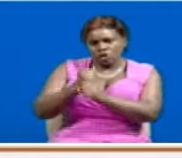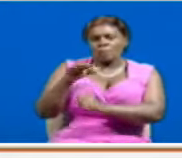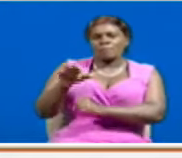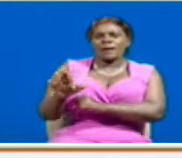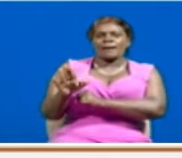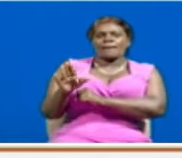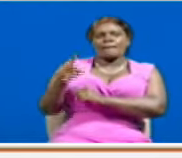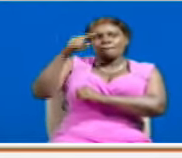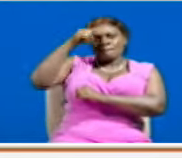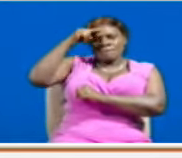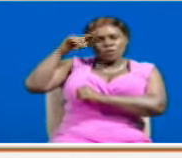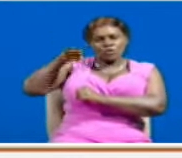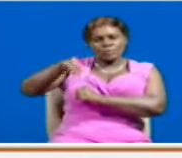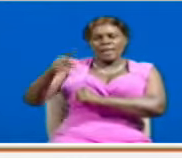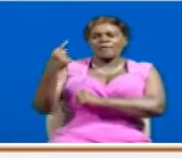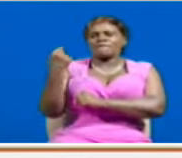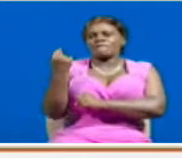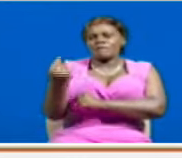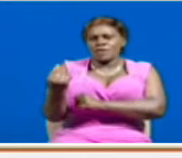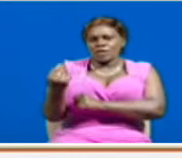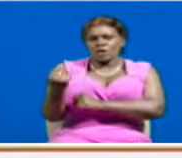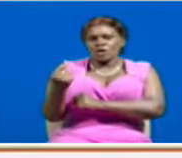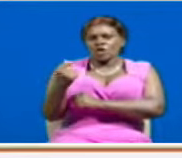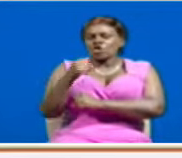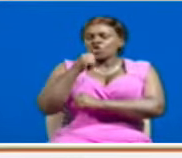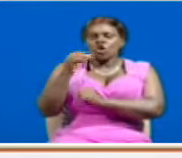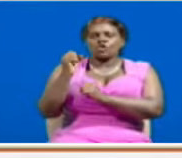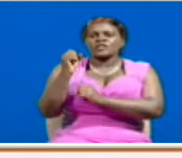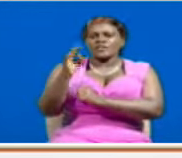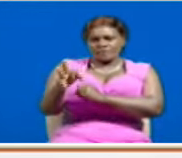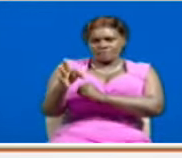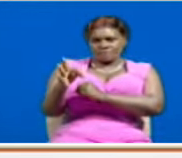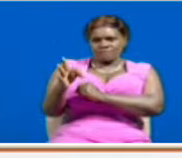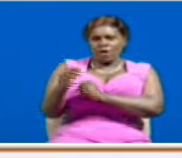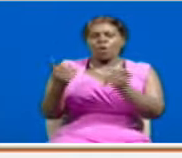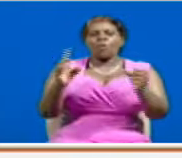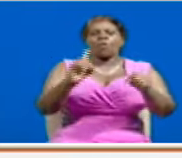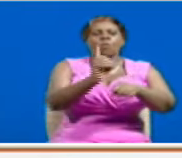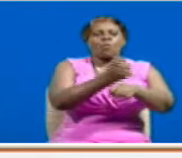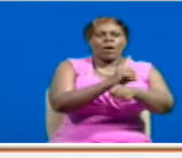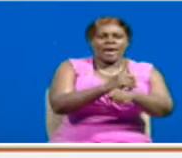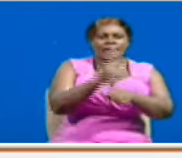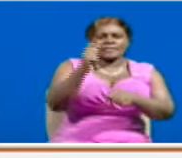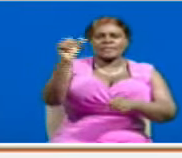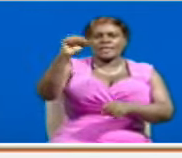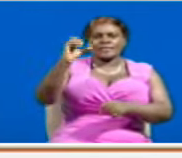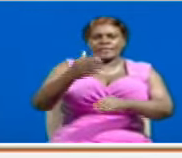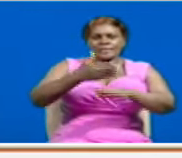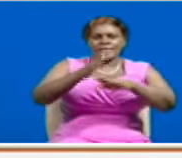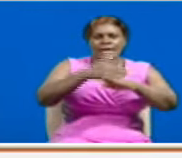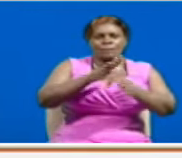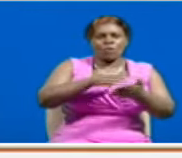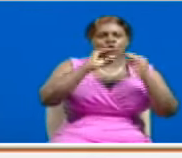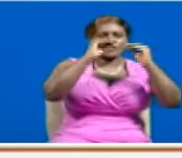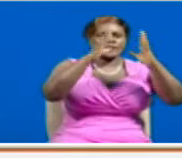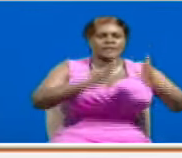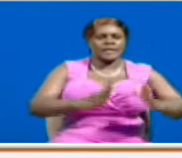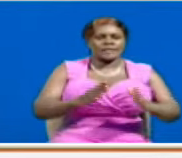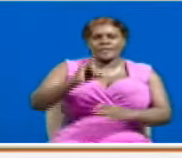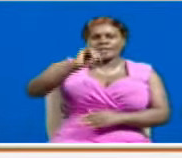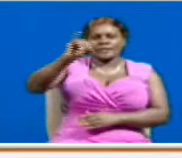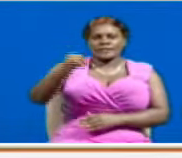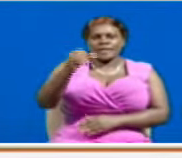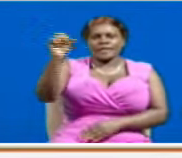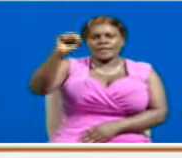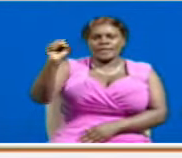teachers because of their numbers. So it's not a question of if, it's a question of when TSC is sending more teachers to the junior